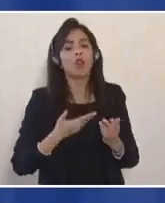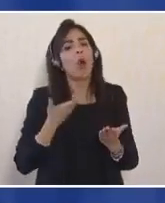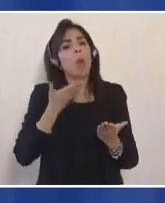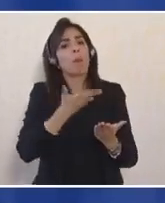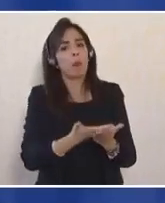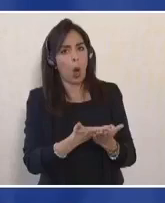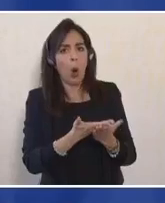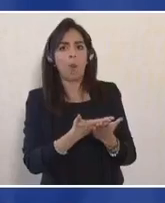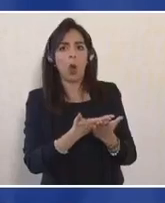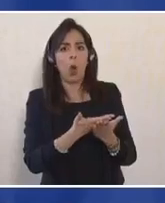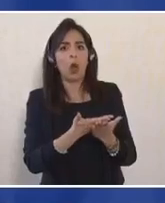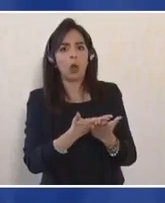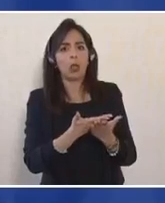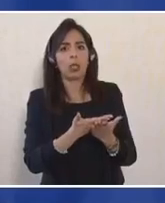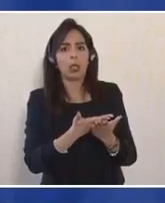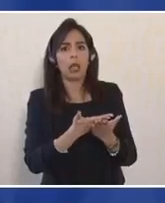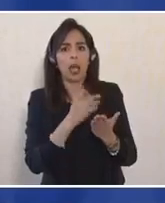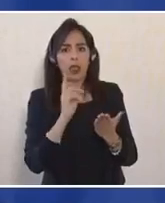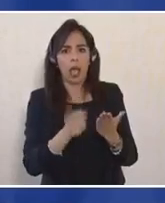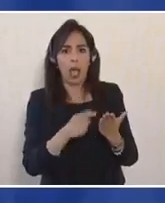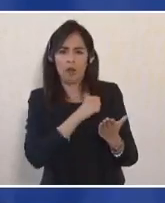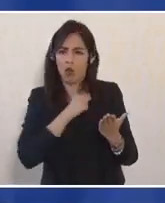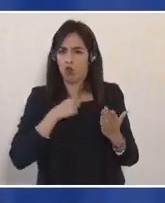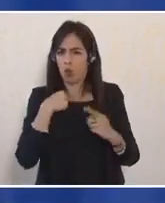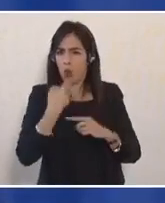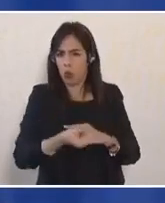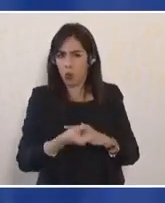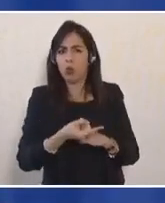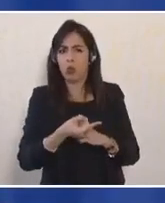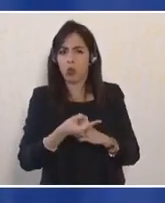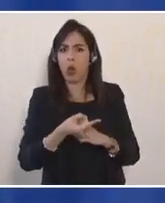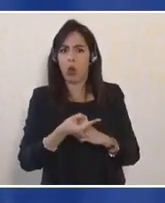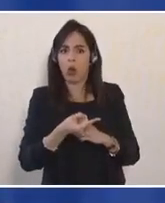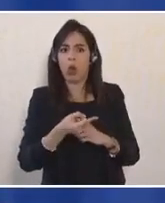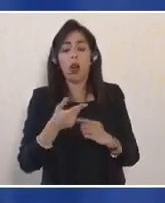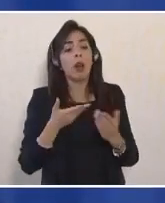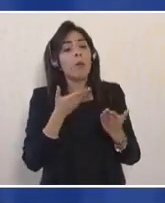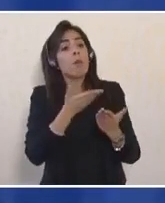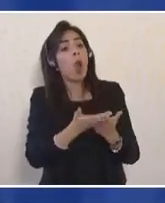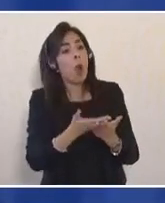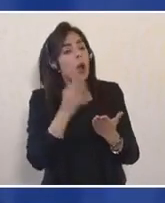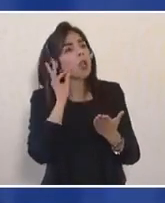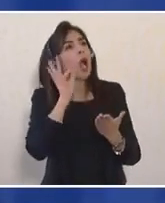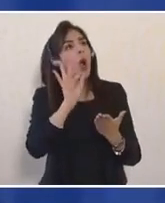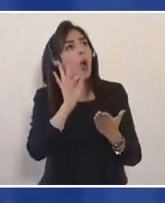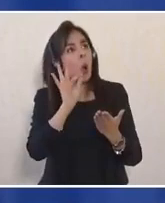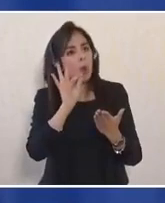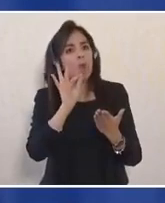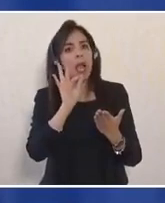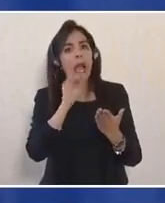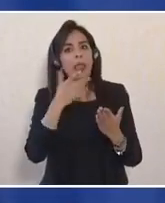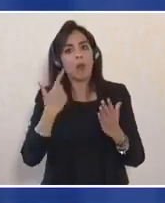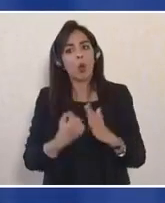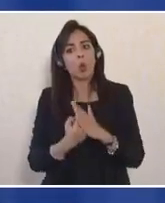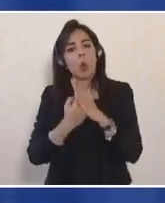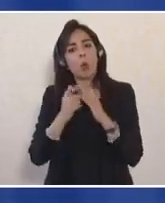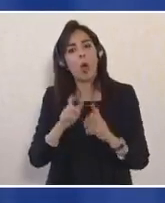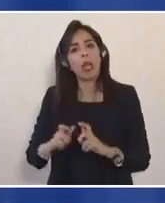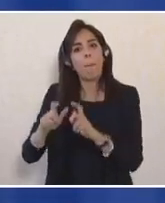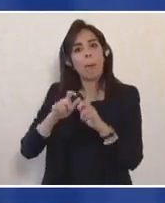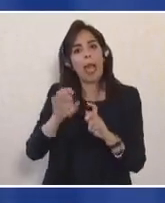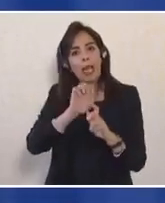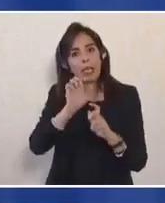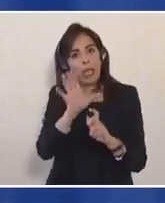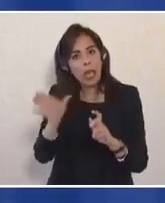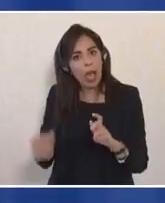General of WTO, Dr. Ngozi, has. So our proposal, we have been discussing it yesterday